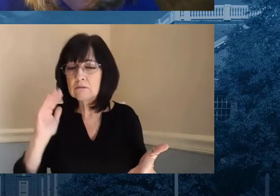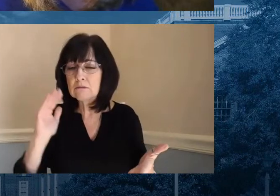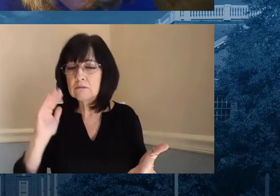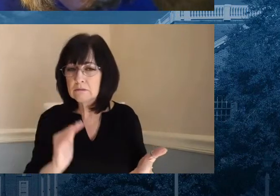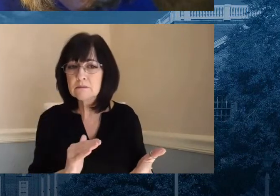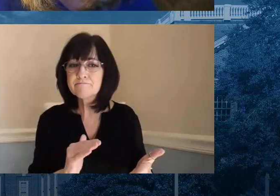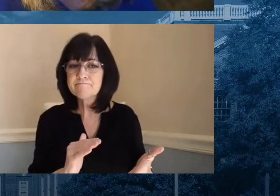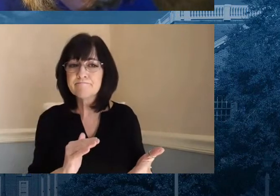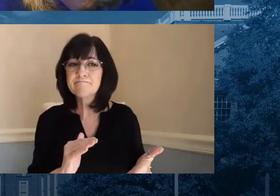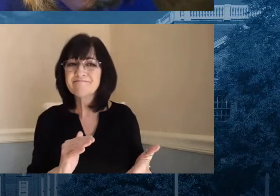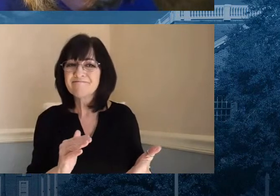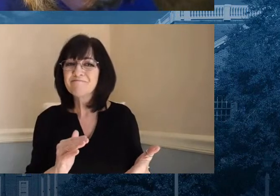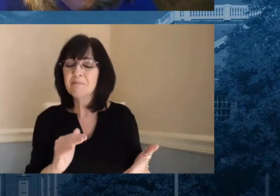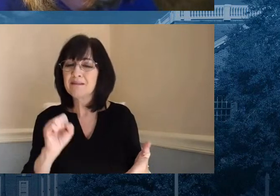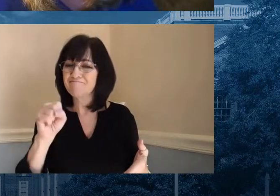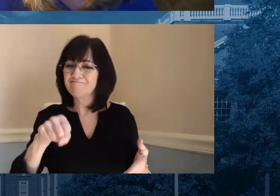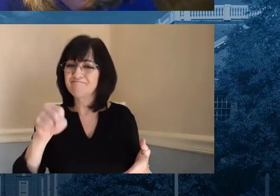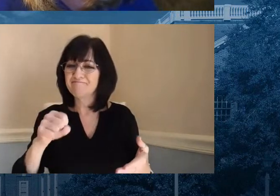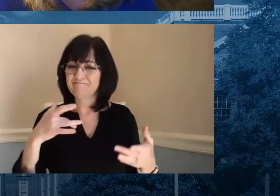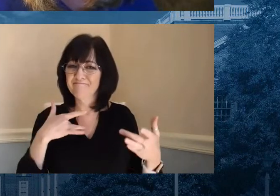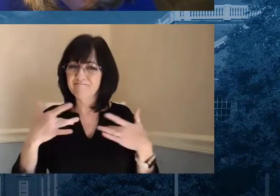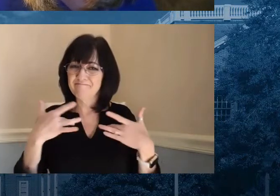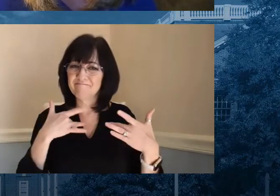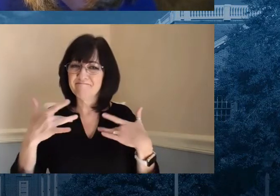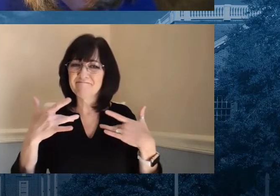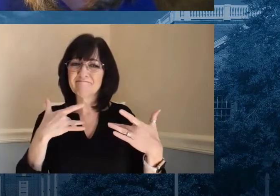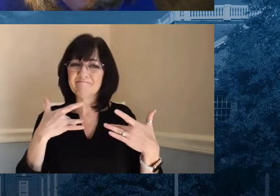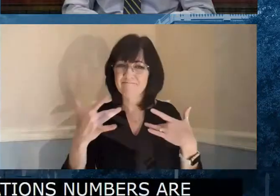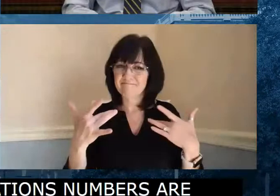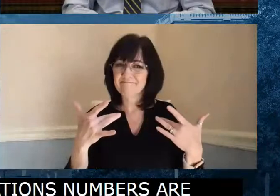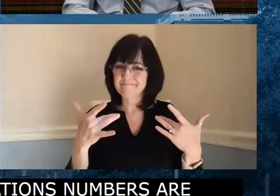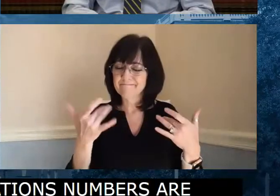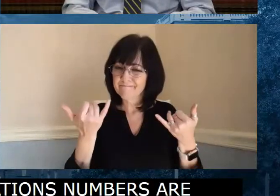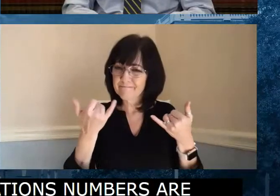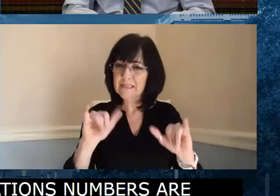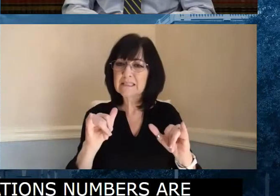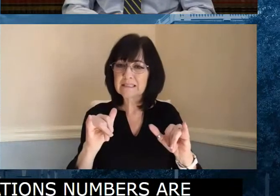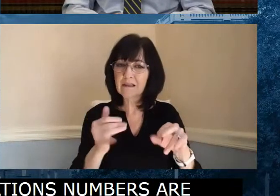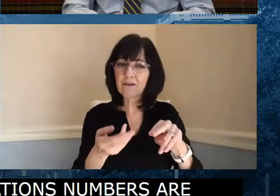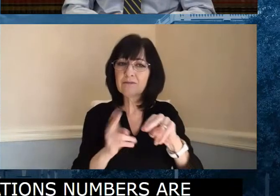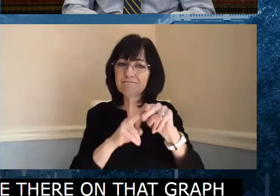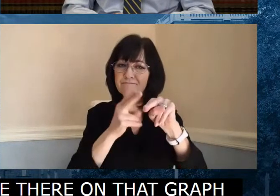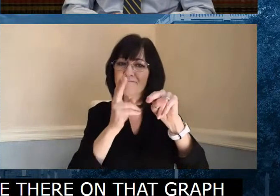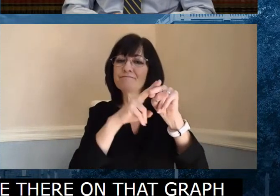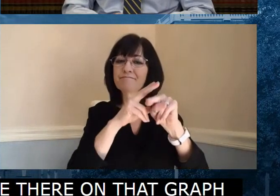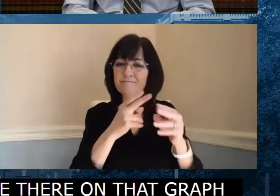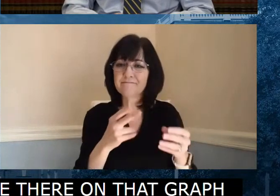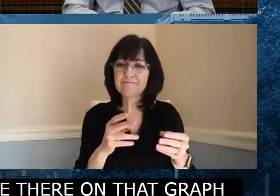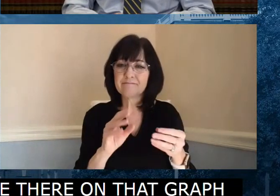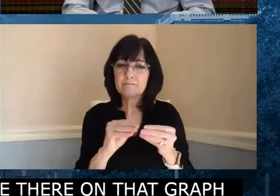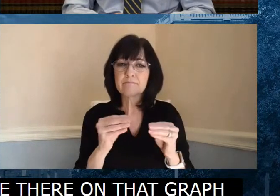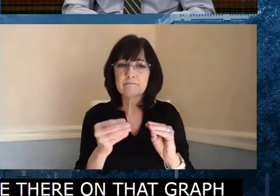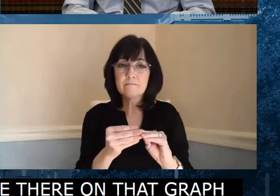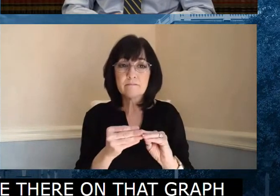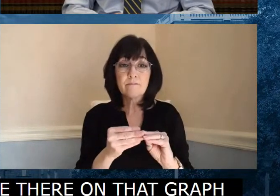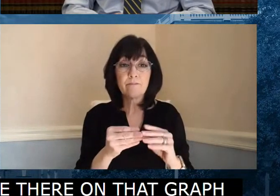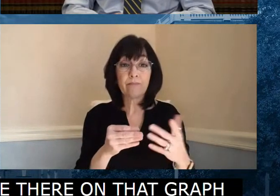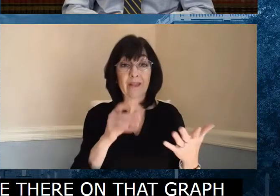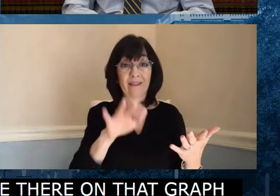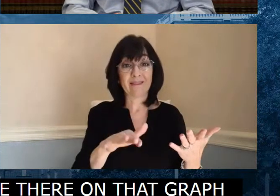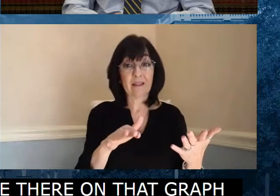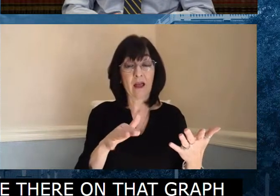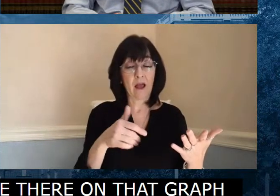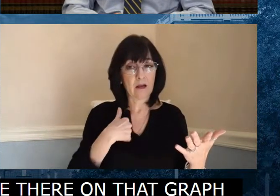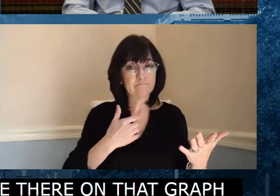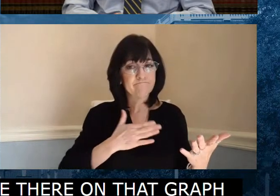see there on that graph as they've continued to rise. We did hit the bottom there at 99,